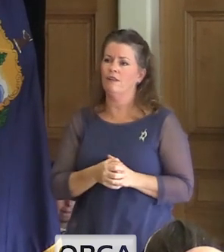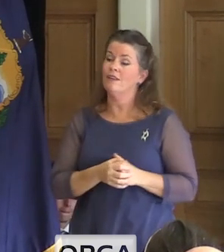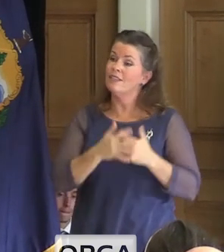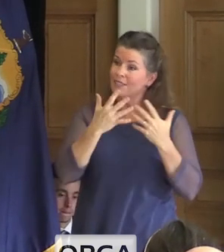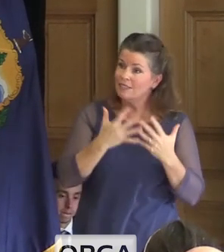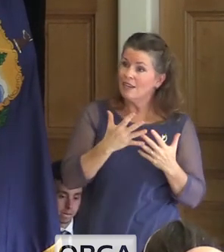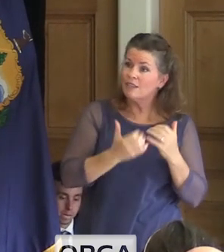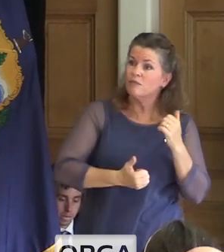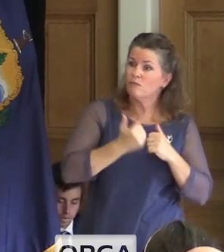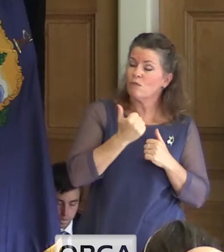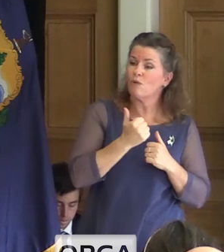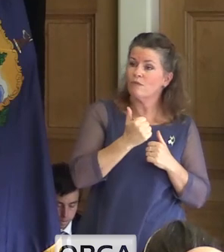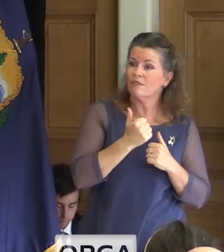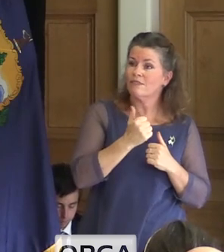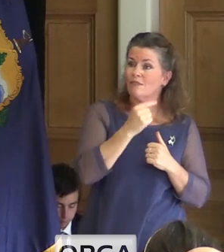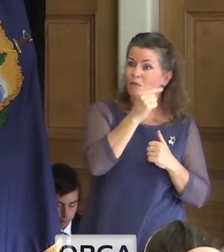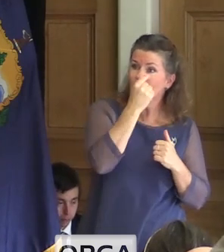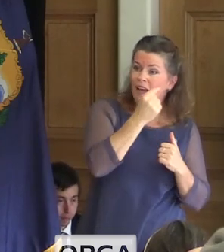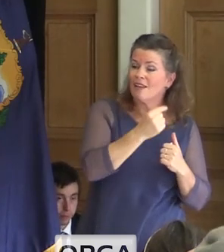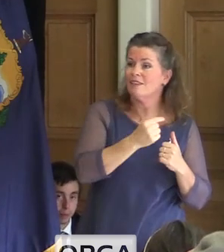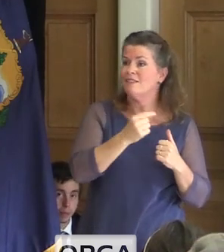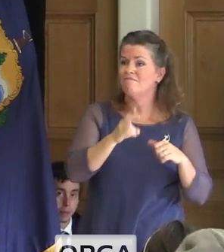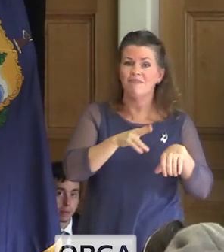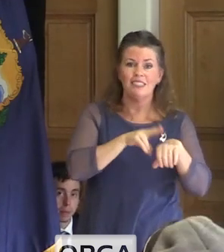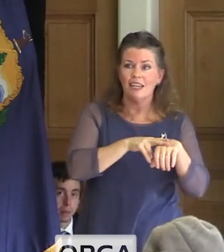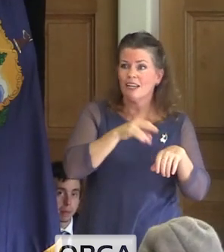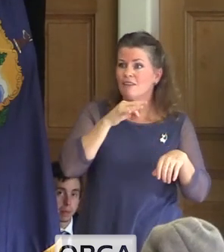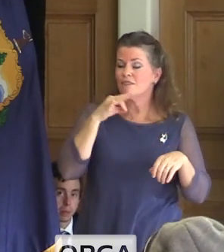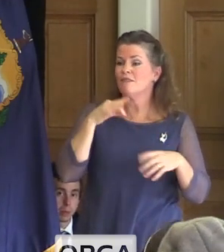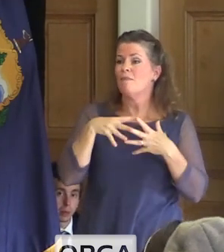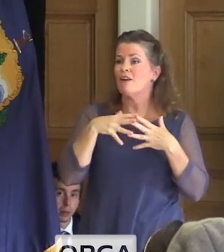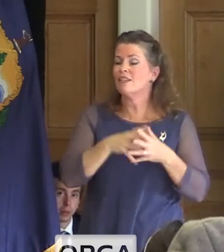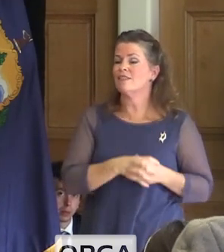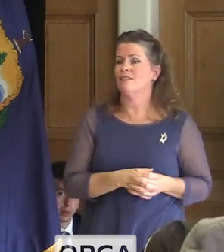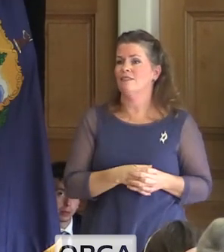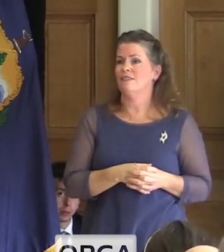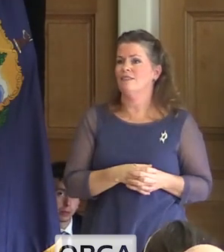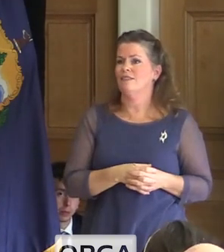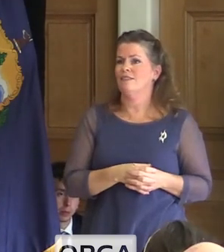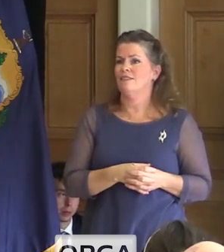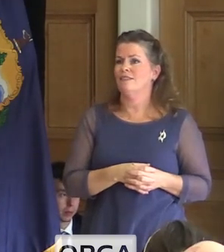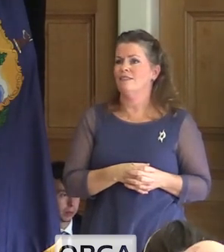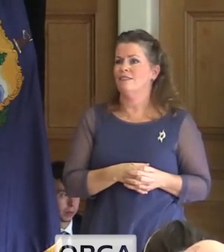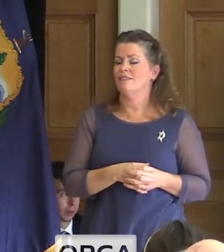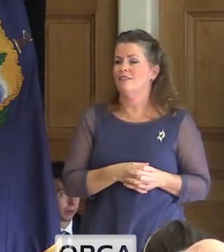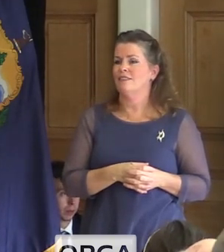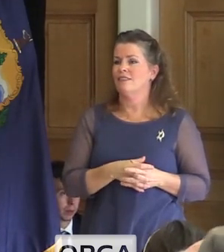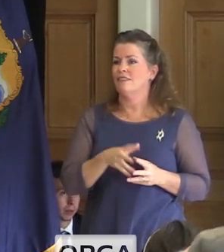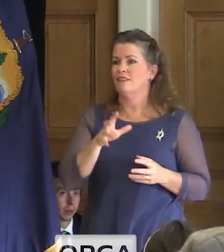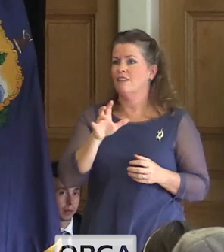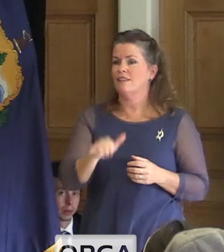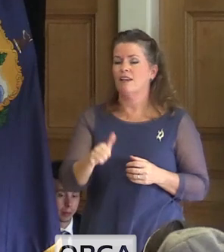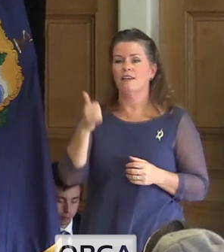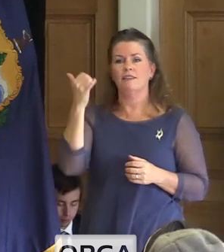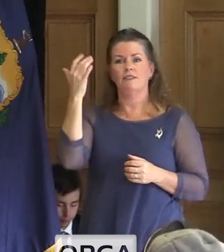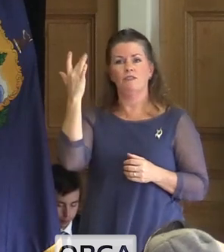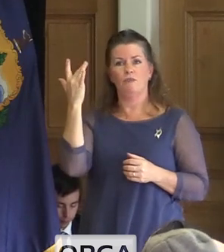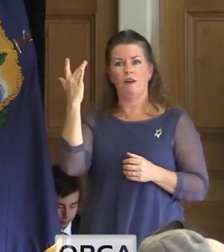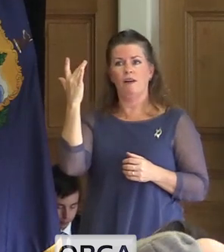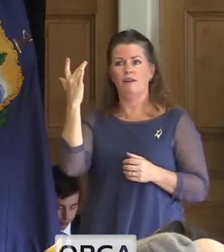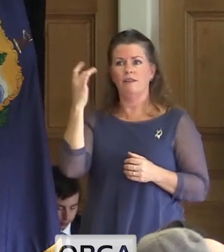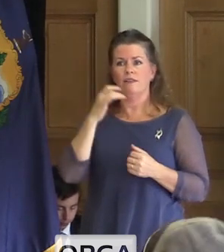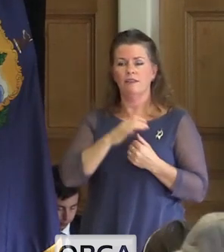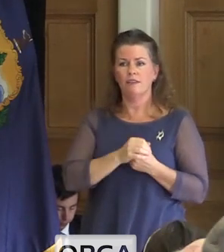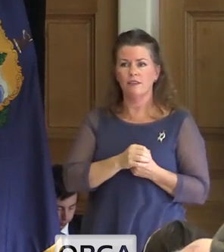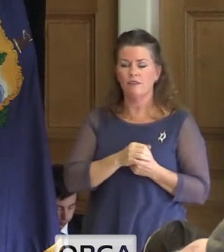Latino, and Native American. And that is why, again, all